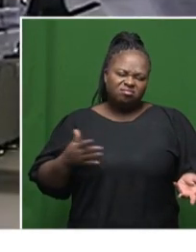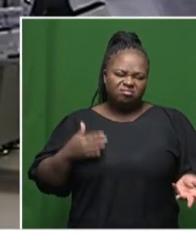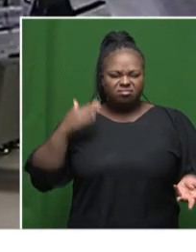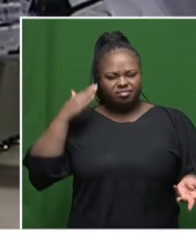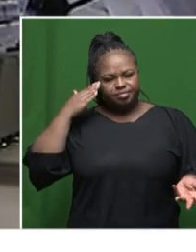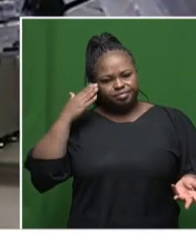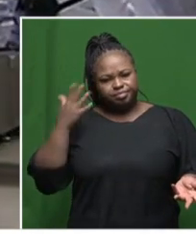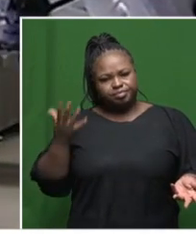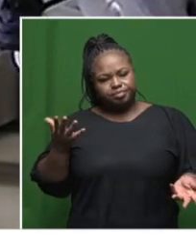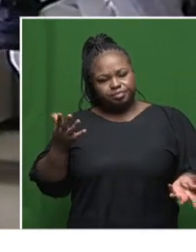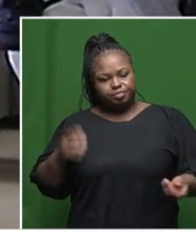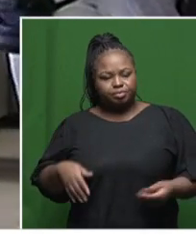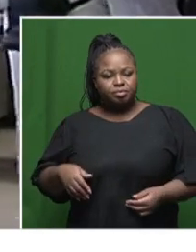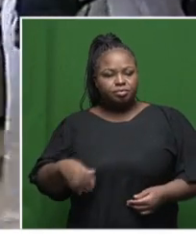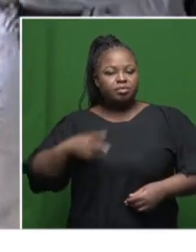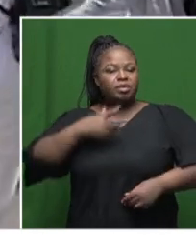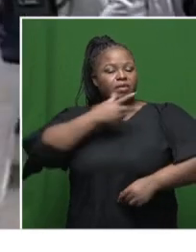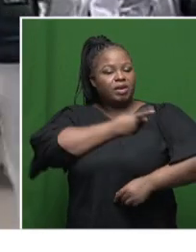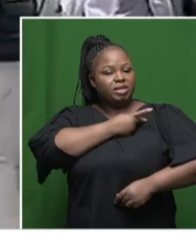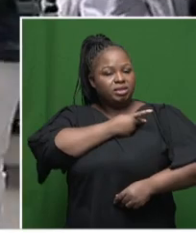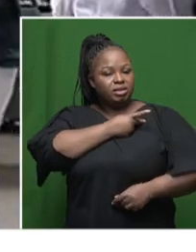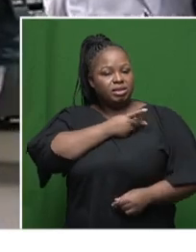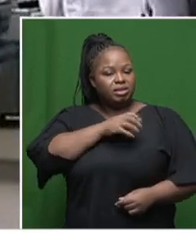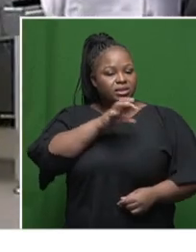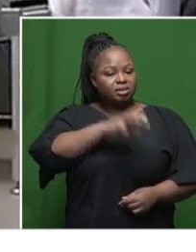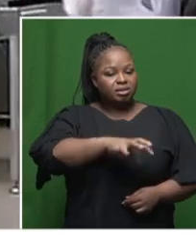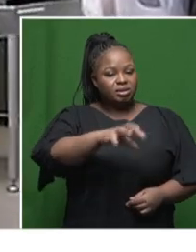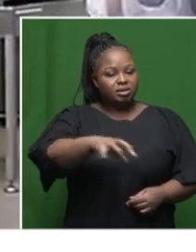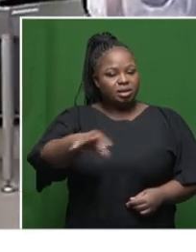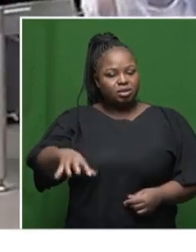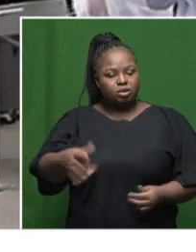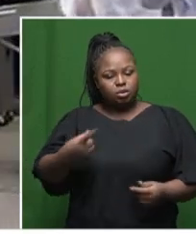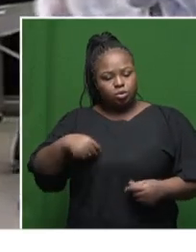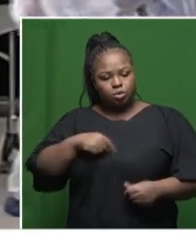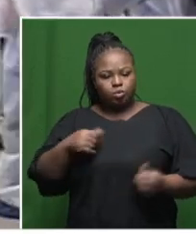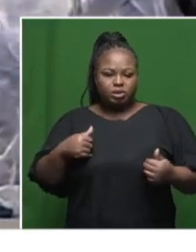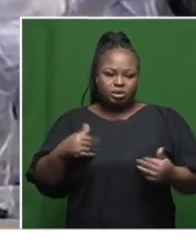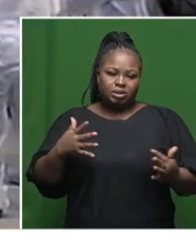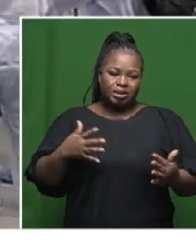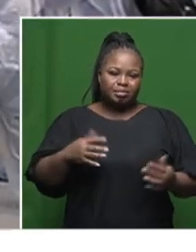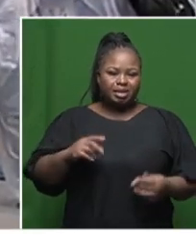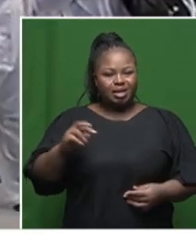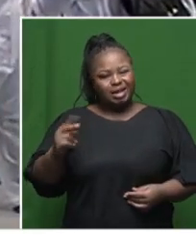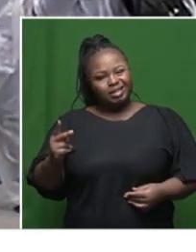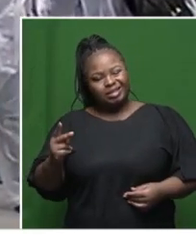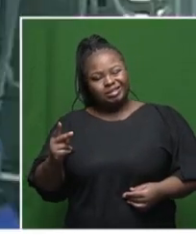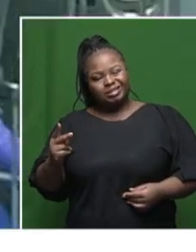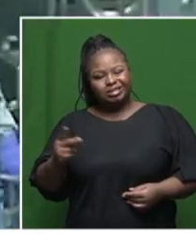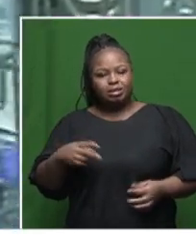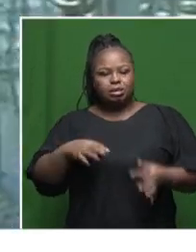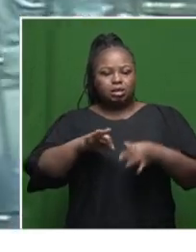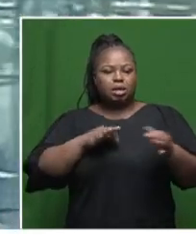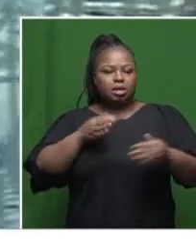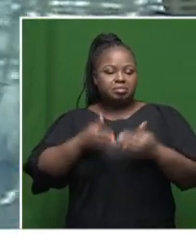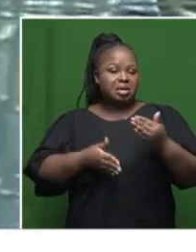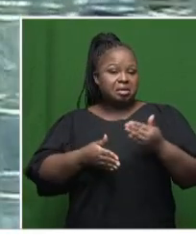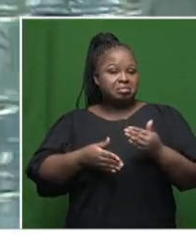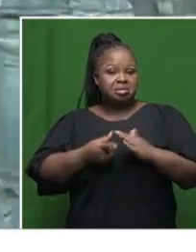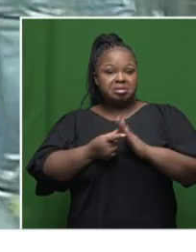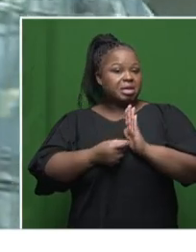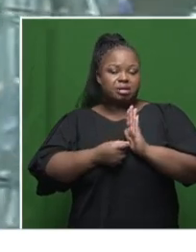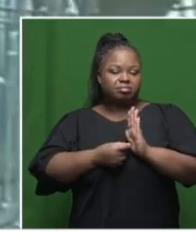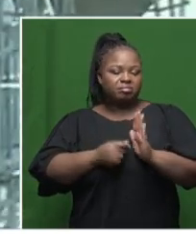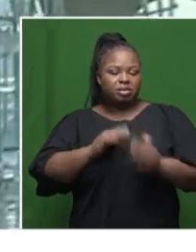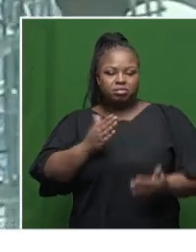we take this vaccine to the vaccination side, we start with the ones which are about to expire, but not close to the expiry date, because we